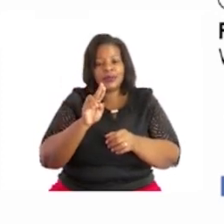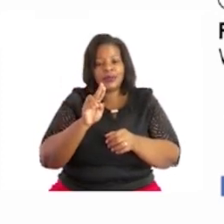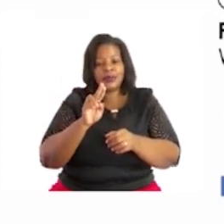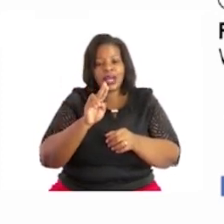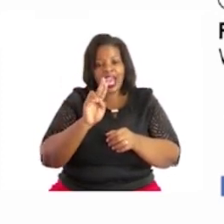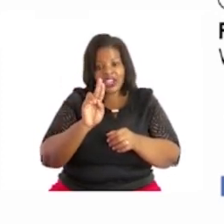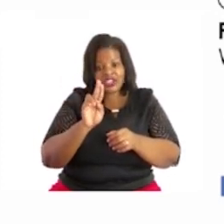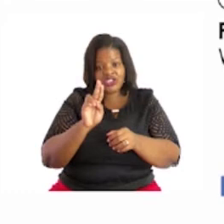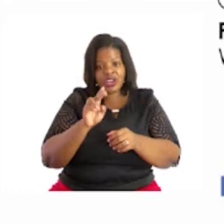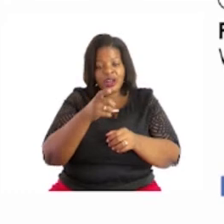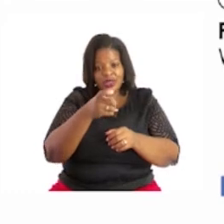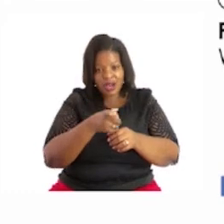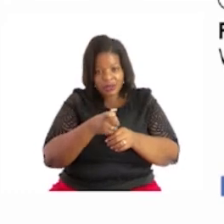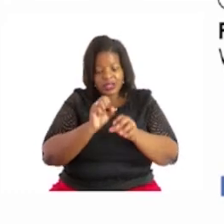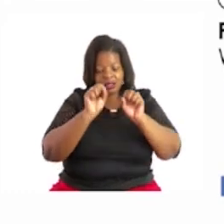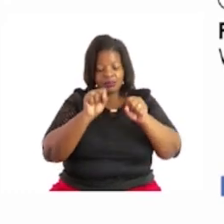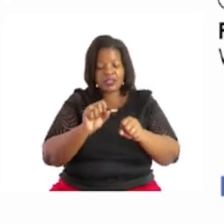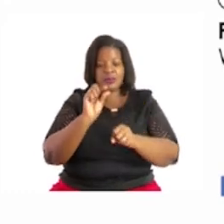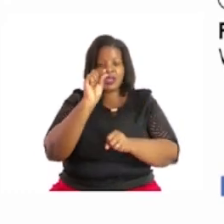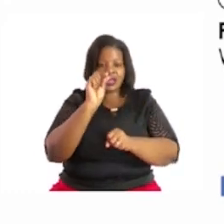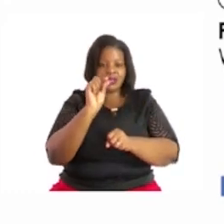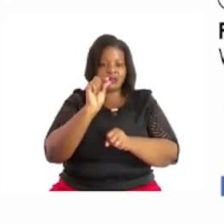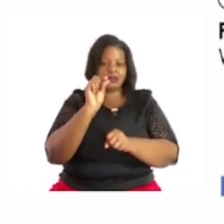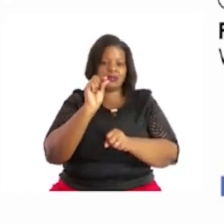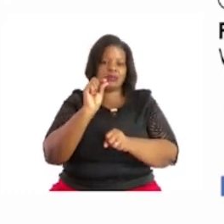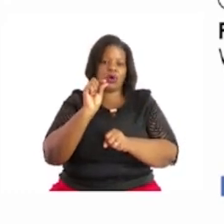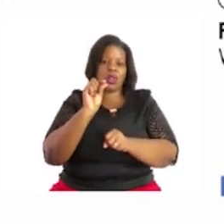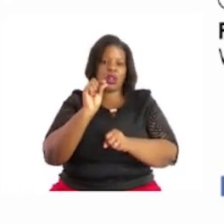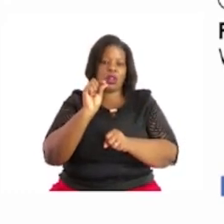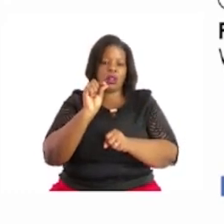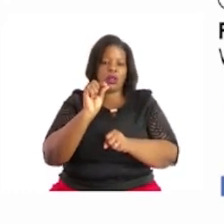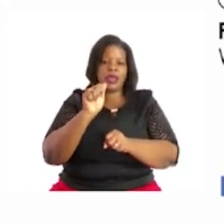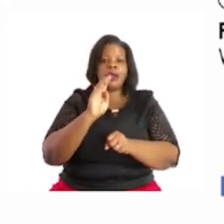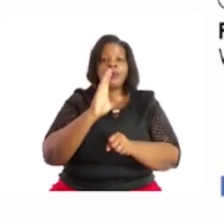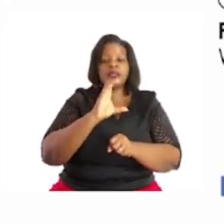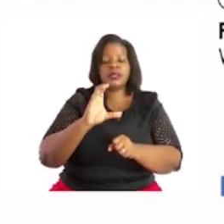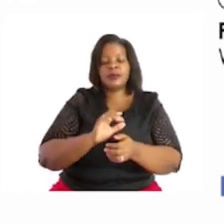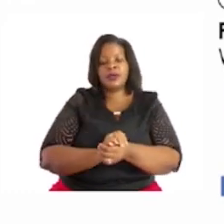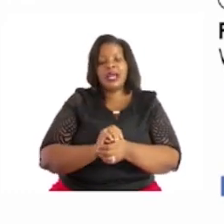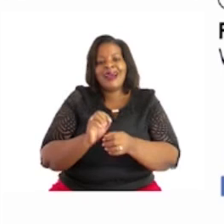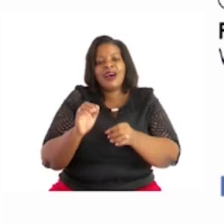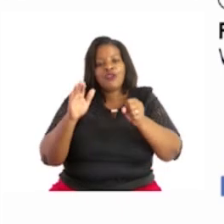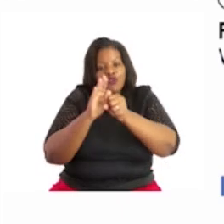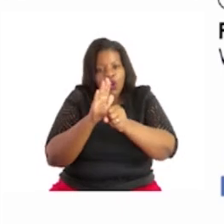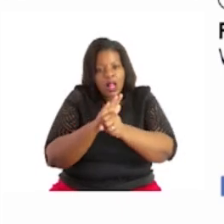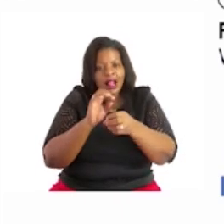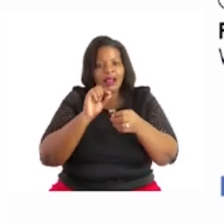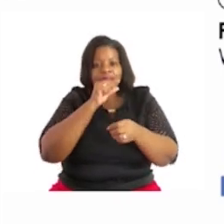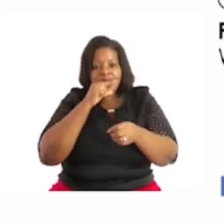small letters. That is how you have to write them. You can write them in full, or you can also write them in such